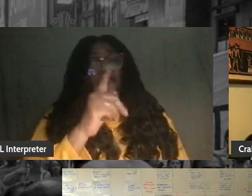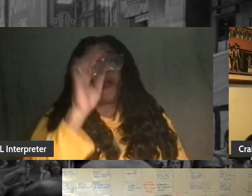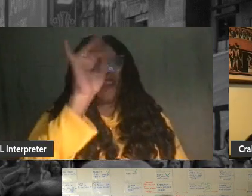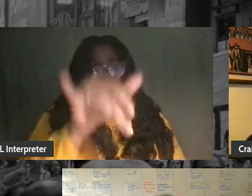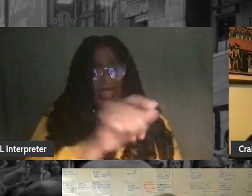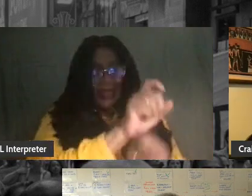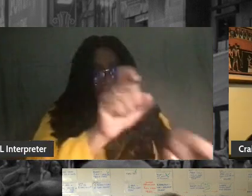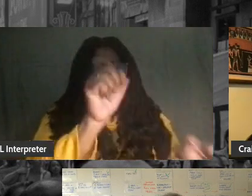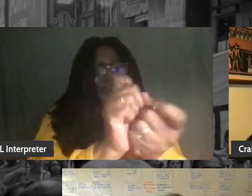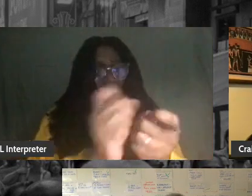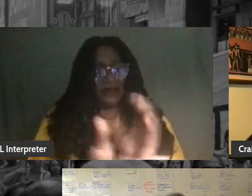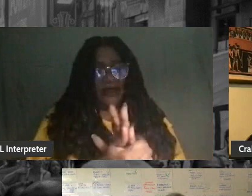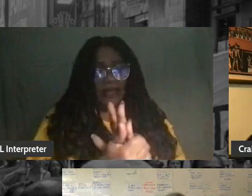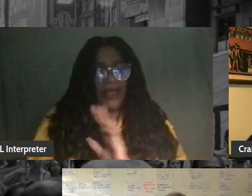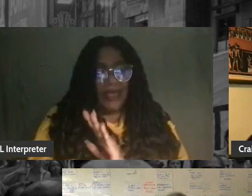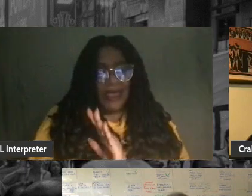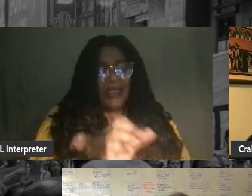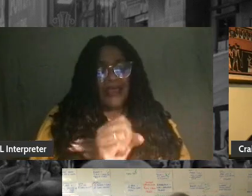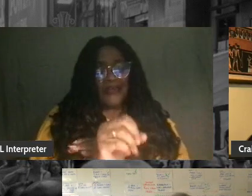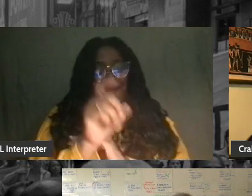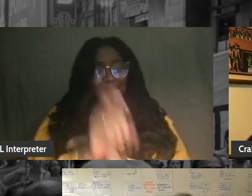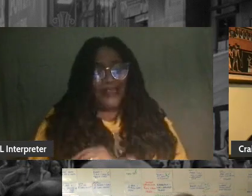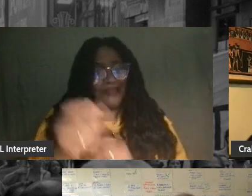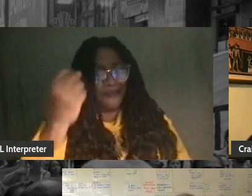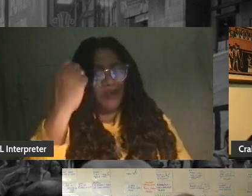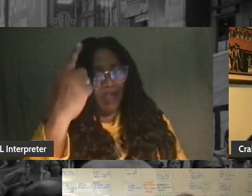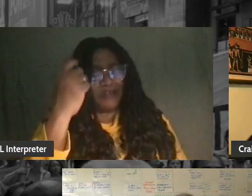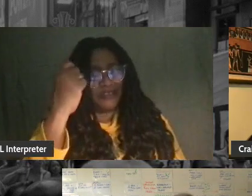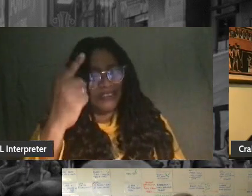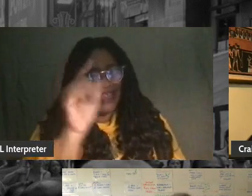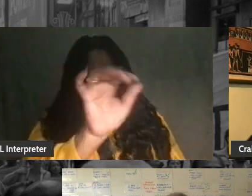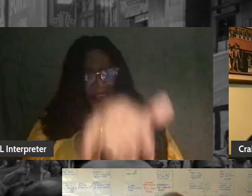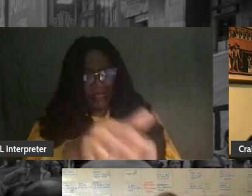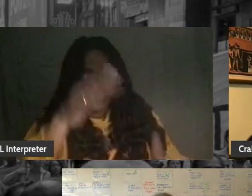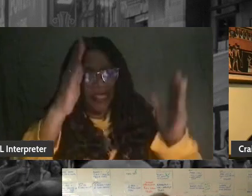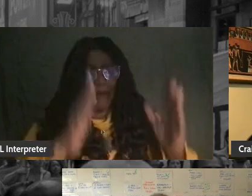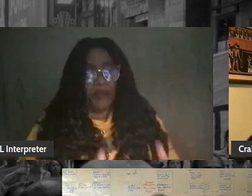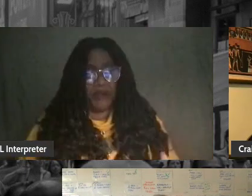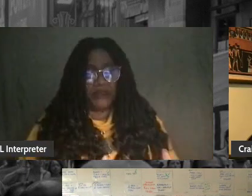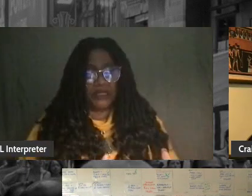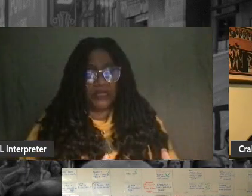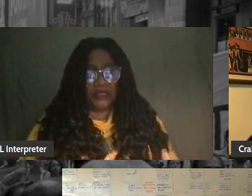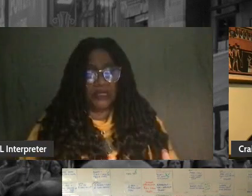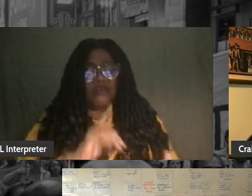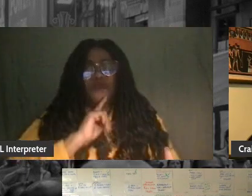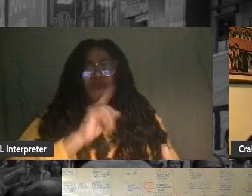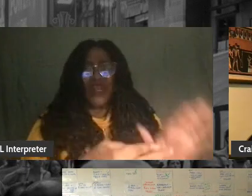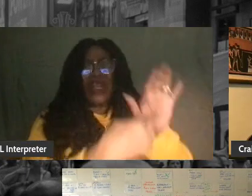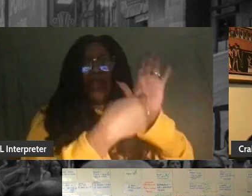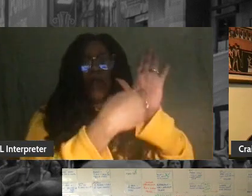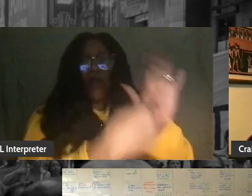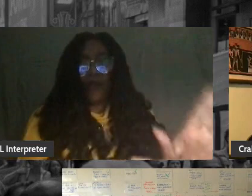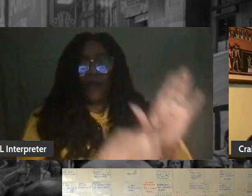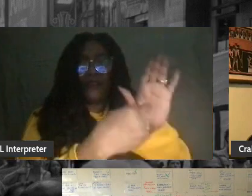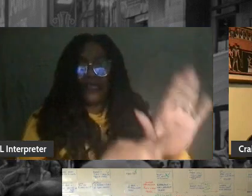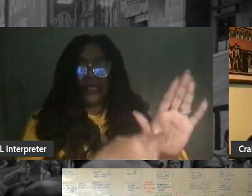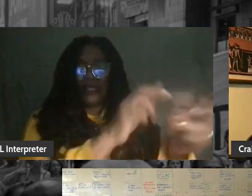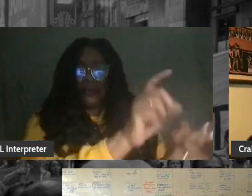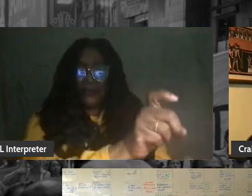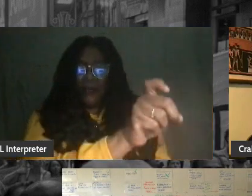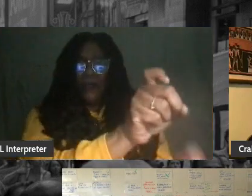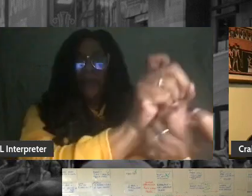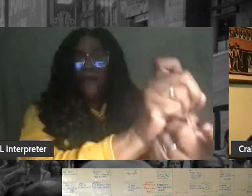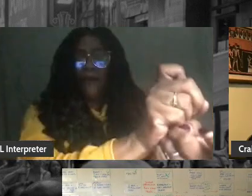And so you have to kind of understand who that person is to represent them effectively, in my opinion.